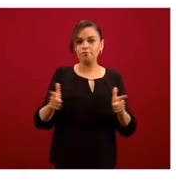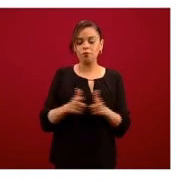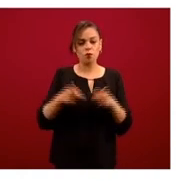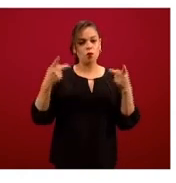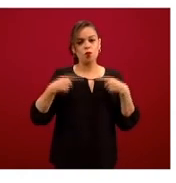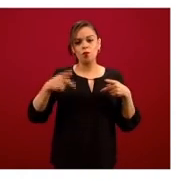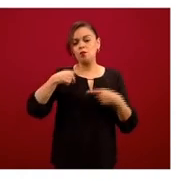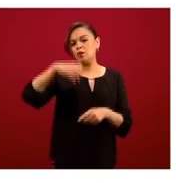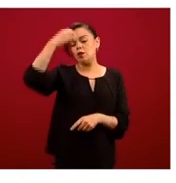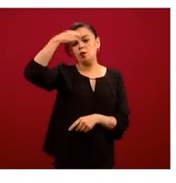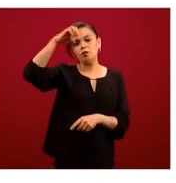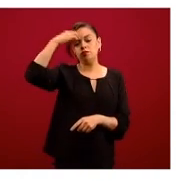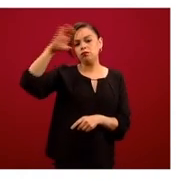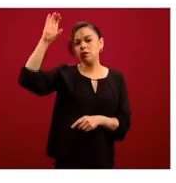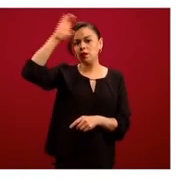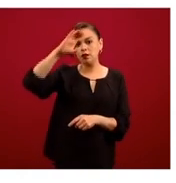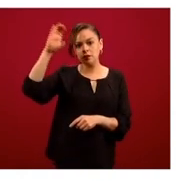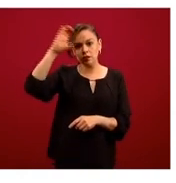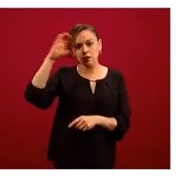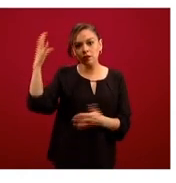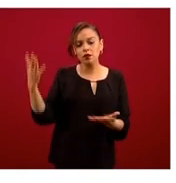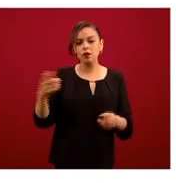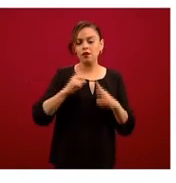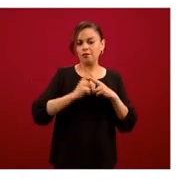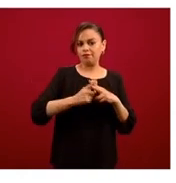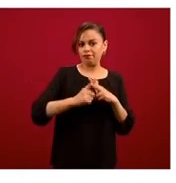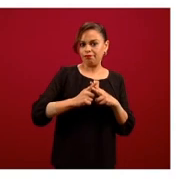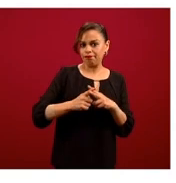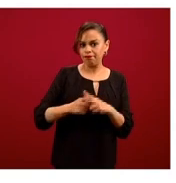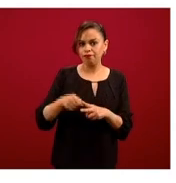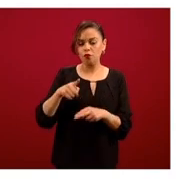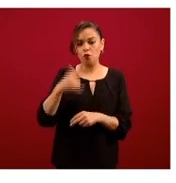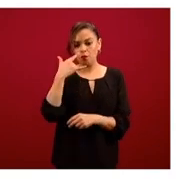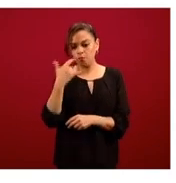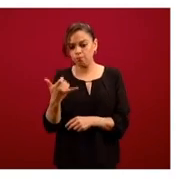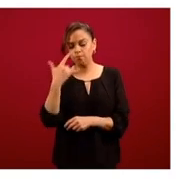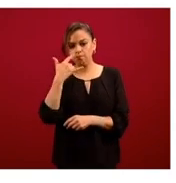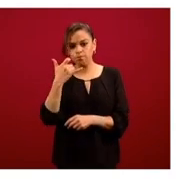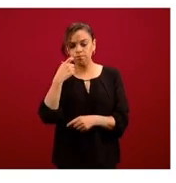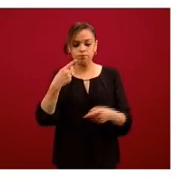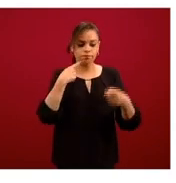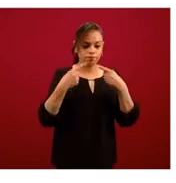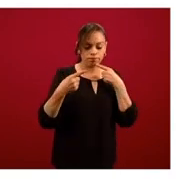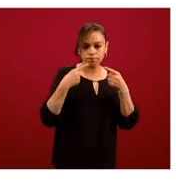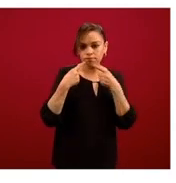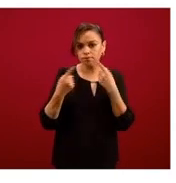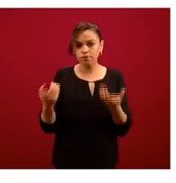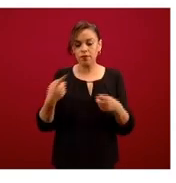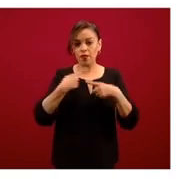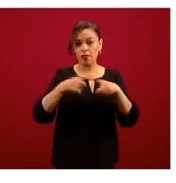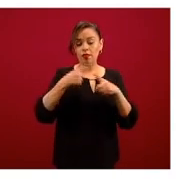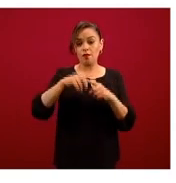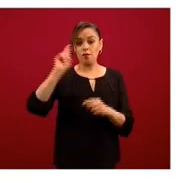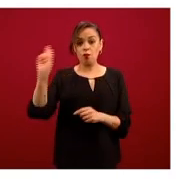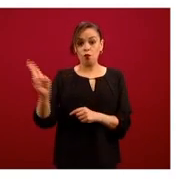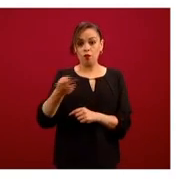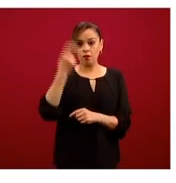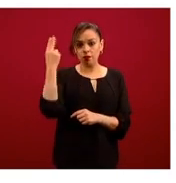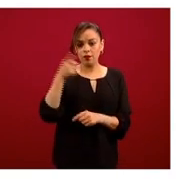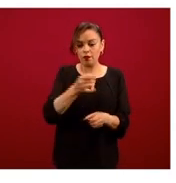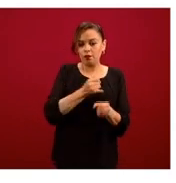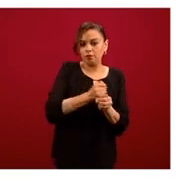facing this pandemic when it arrived in Mexico. So we gathered a big team of mathematicians,